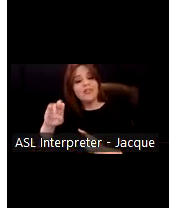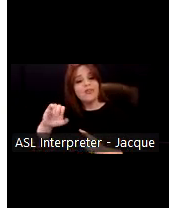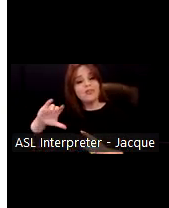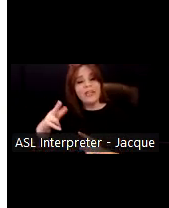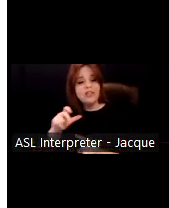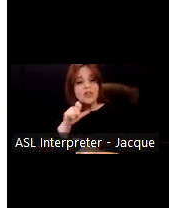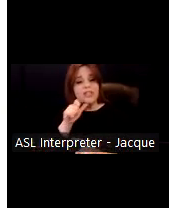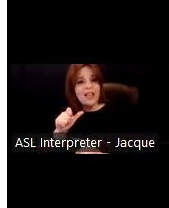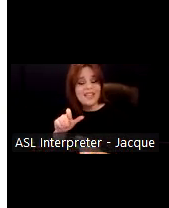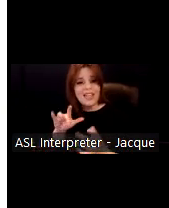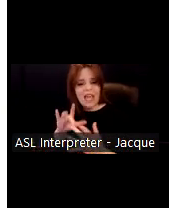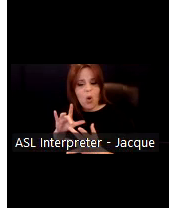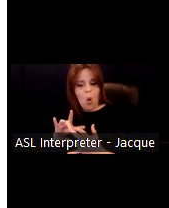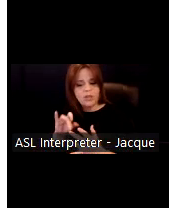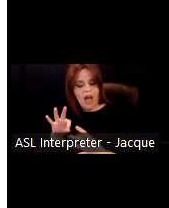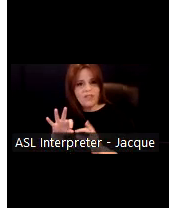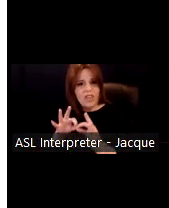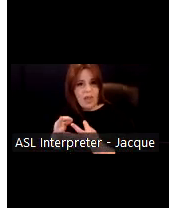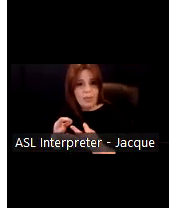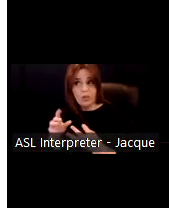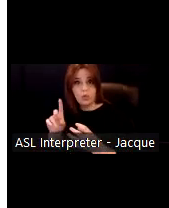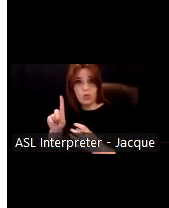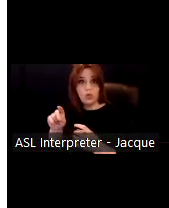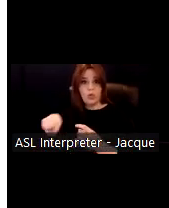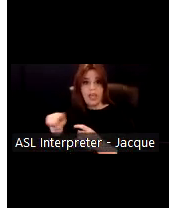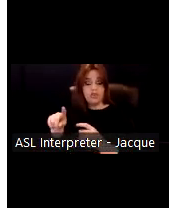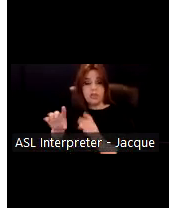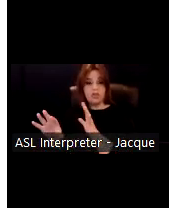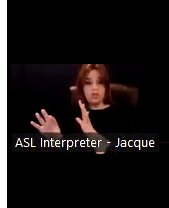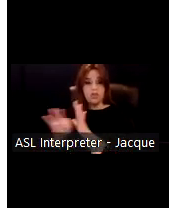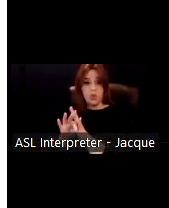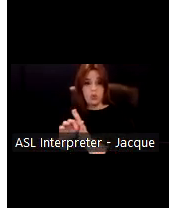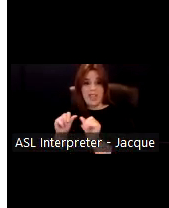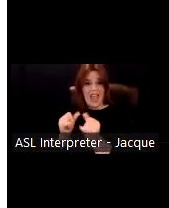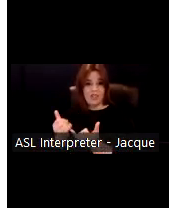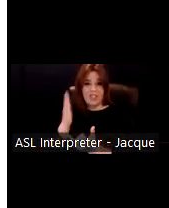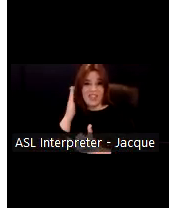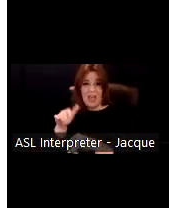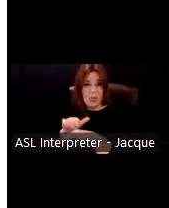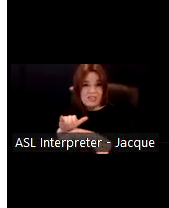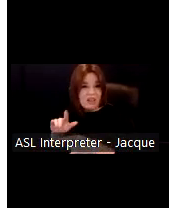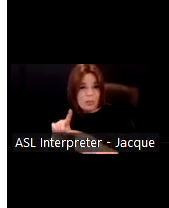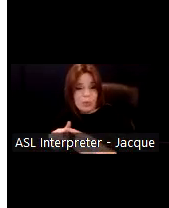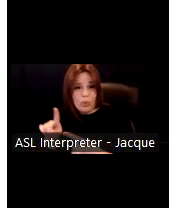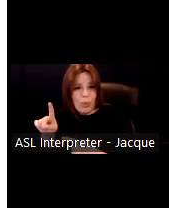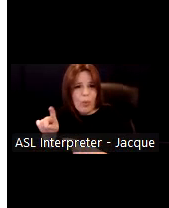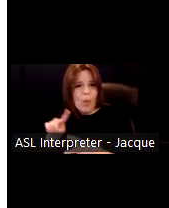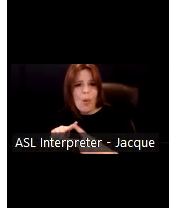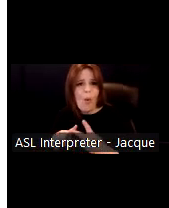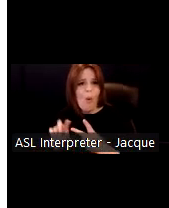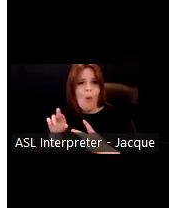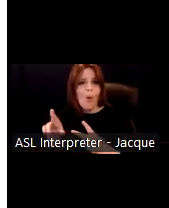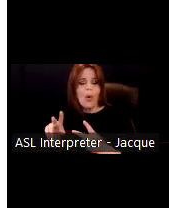2 days, do they then just send it? Do they just choose the agency they're going to send it to? Or do they